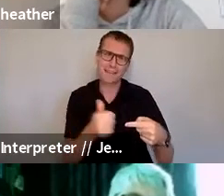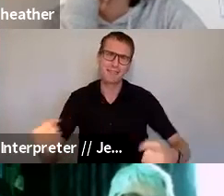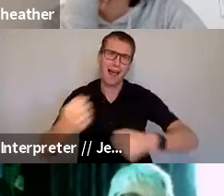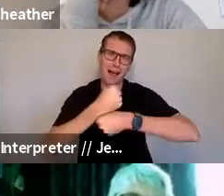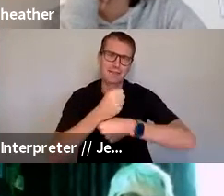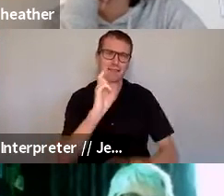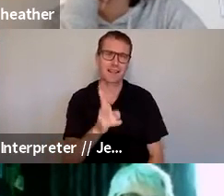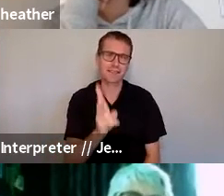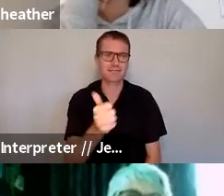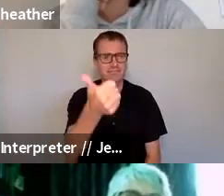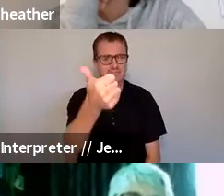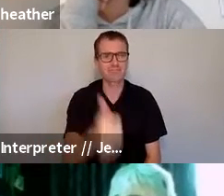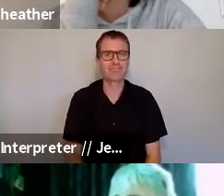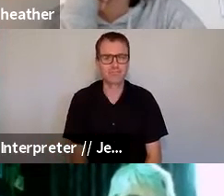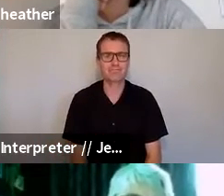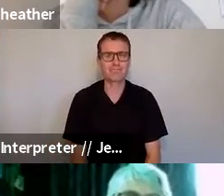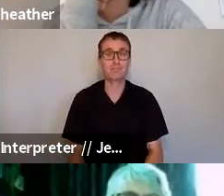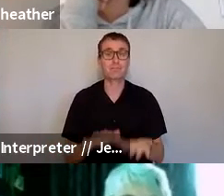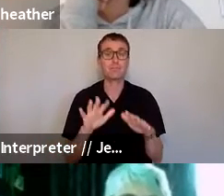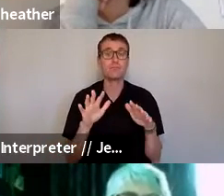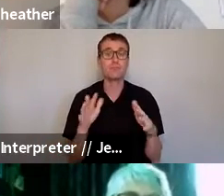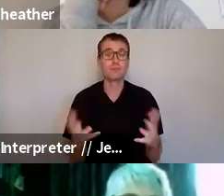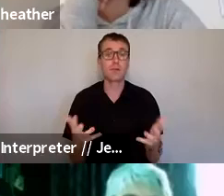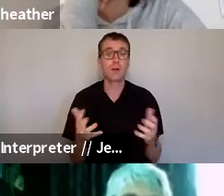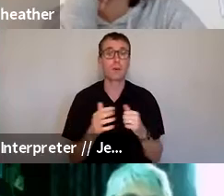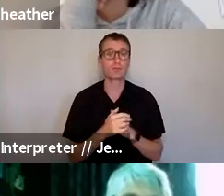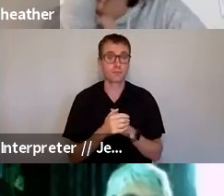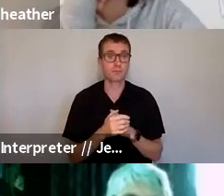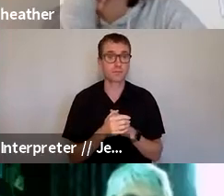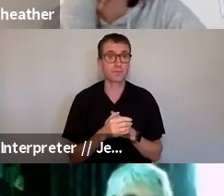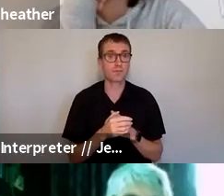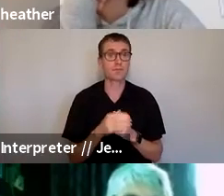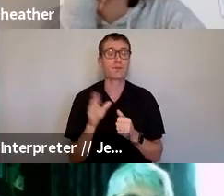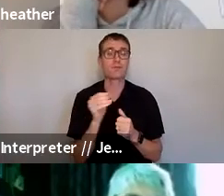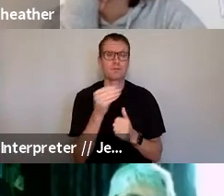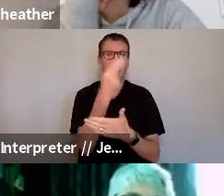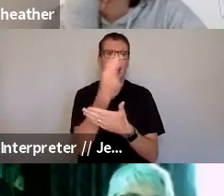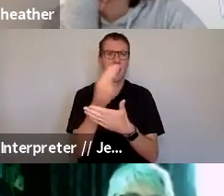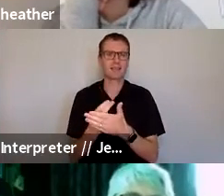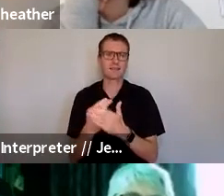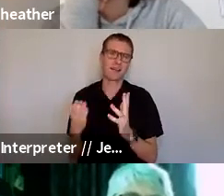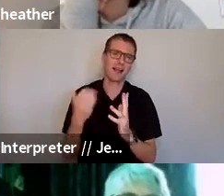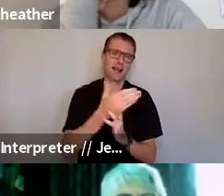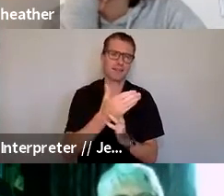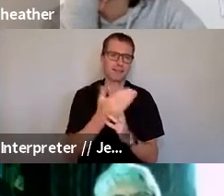Right, so from Arts Access Aotearoa, please welcome Richard